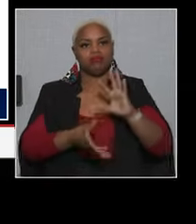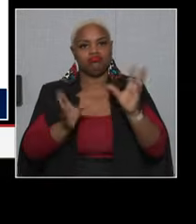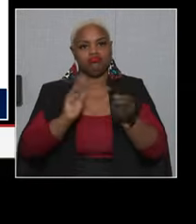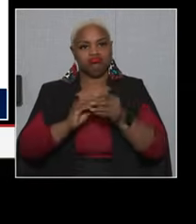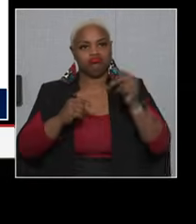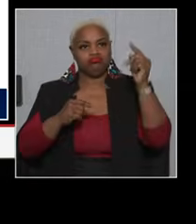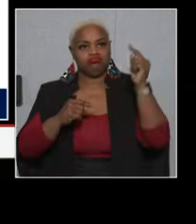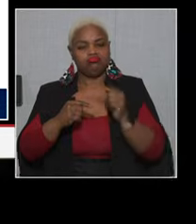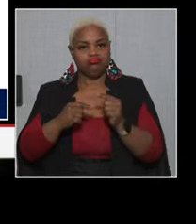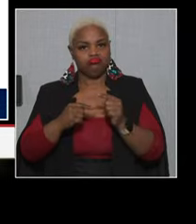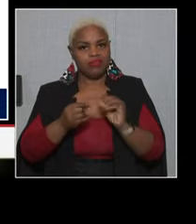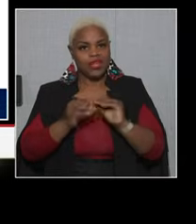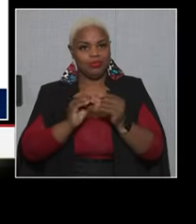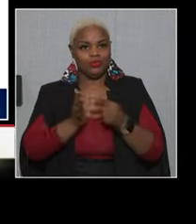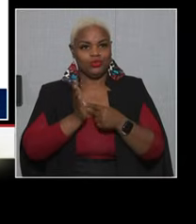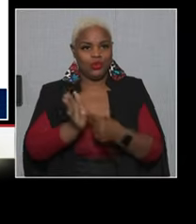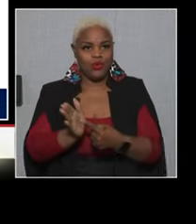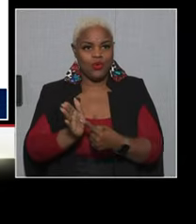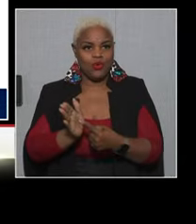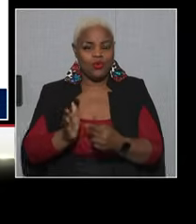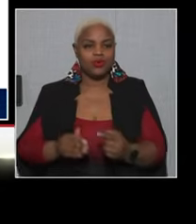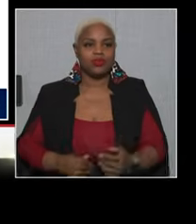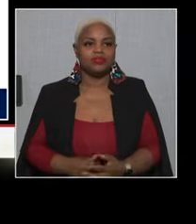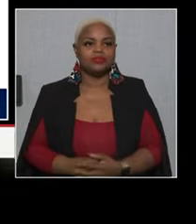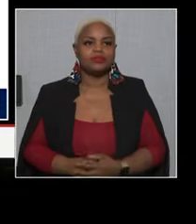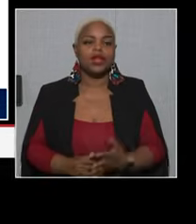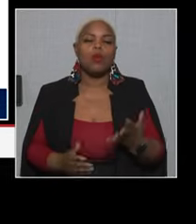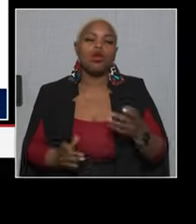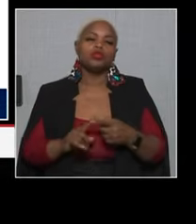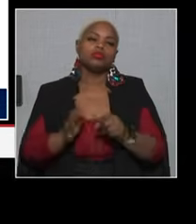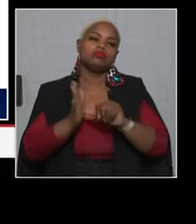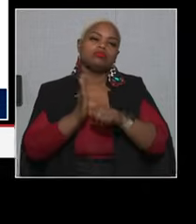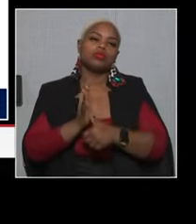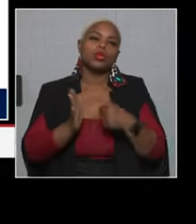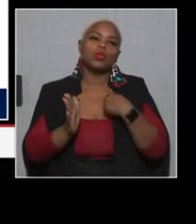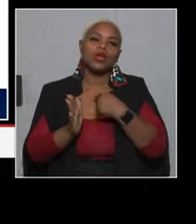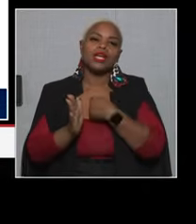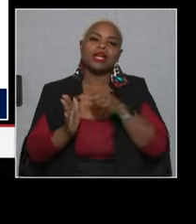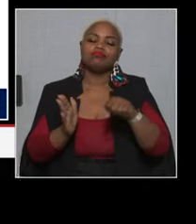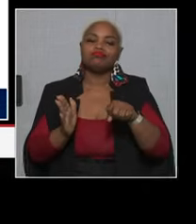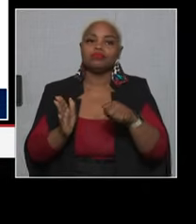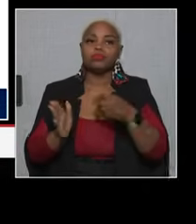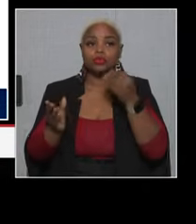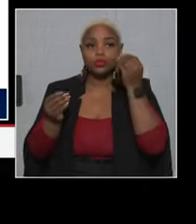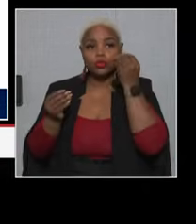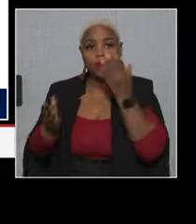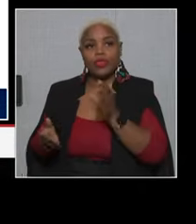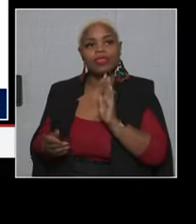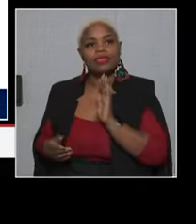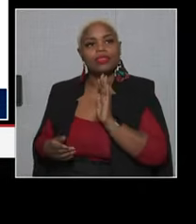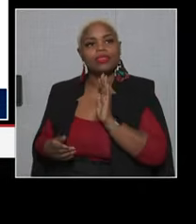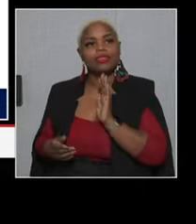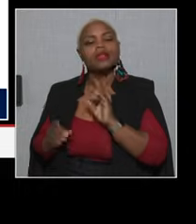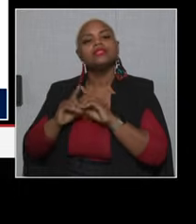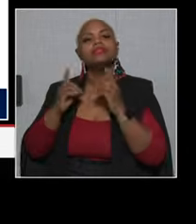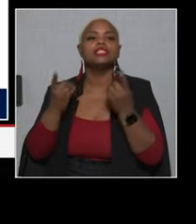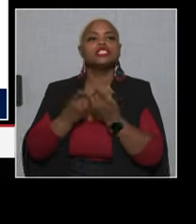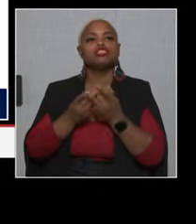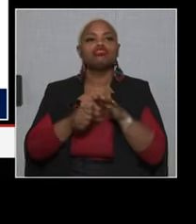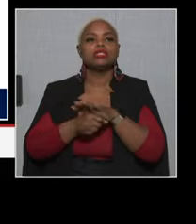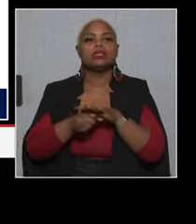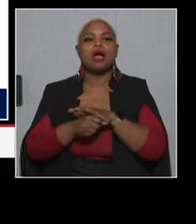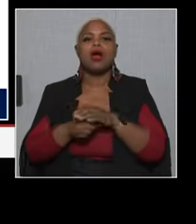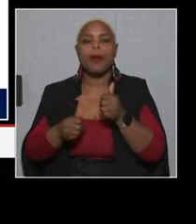our district commanders to develop prevention plans within our commercial corridors with respect to burglaries. And